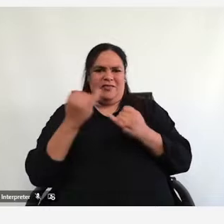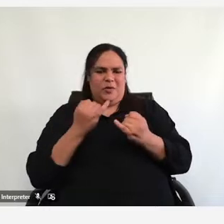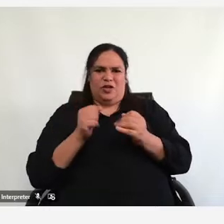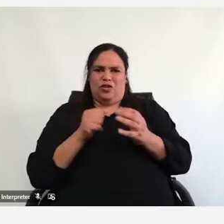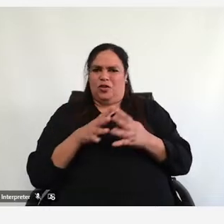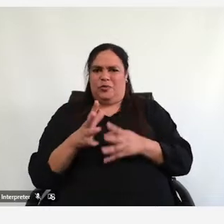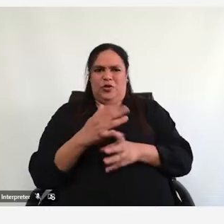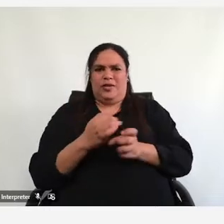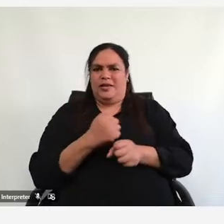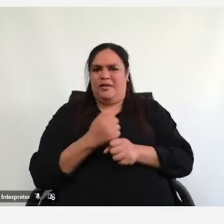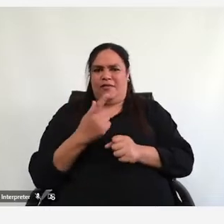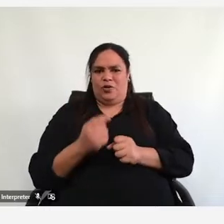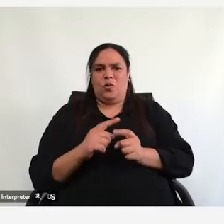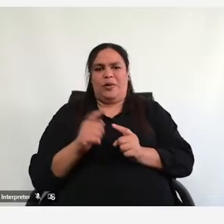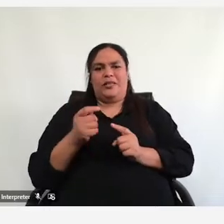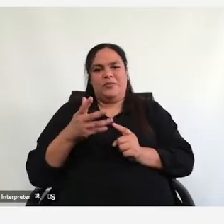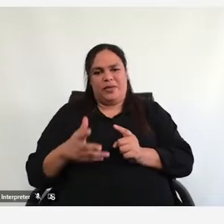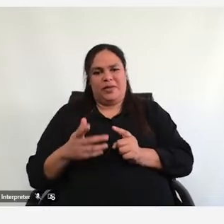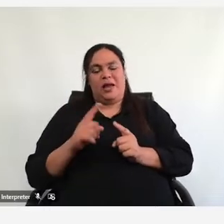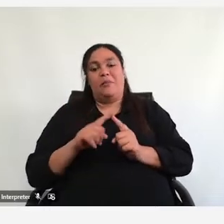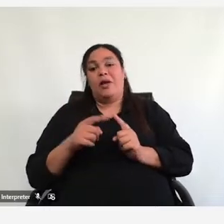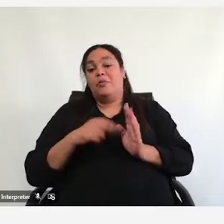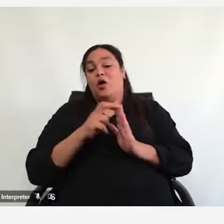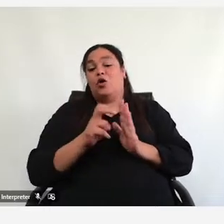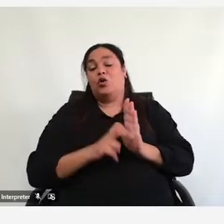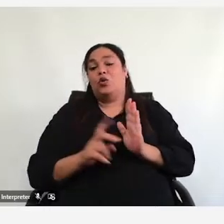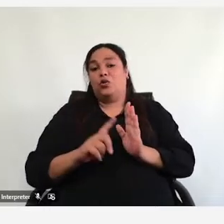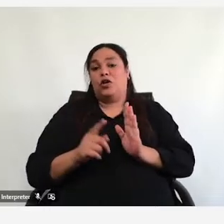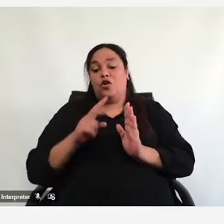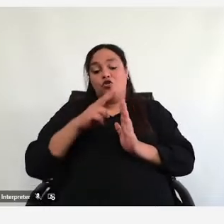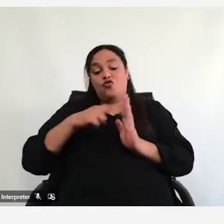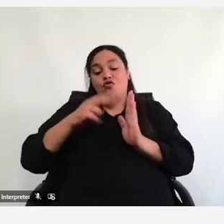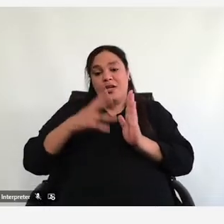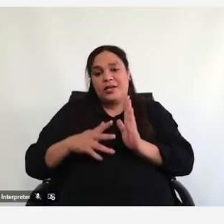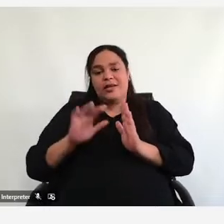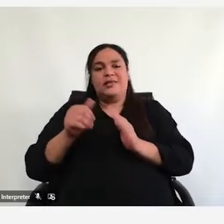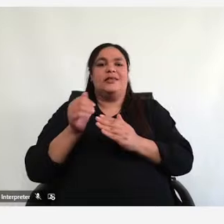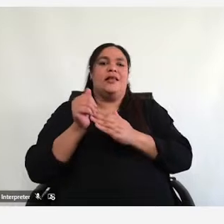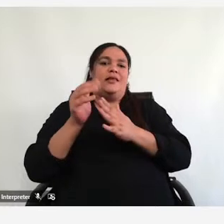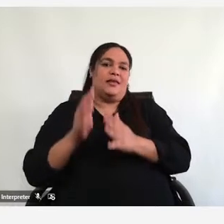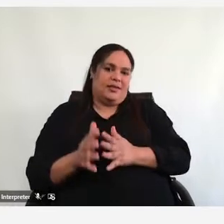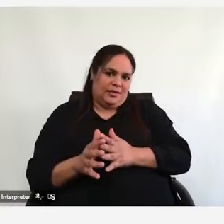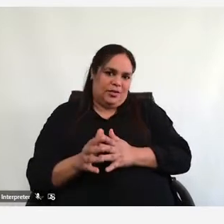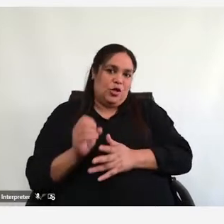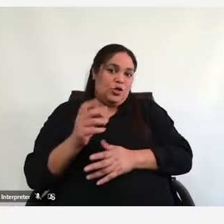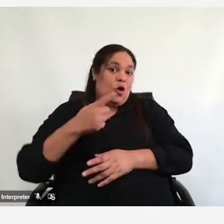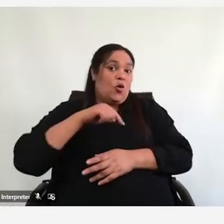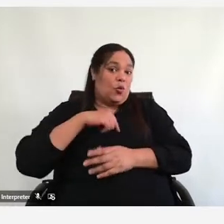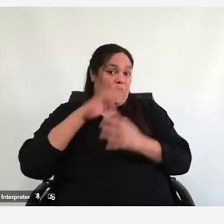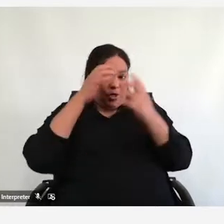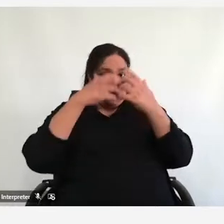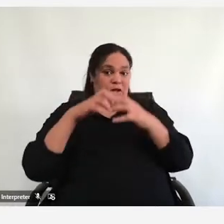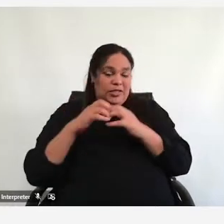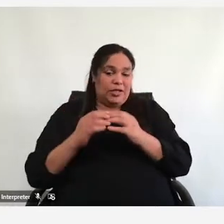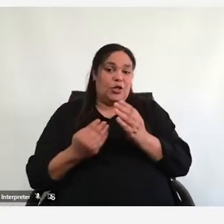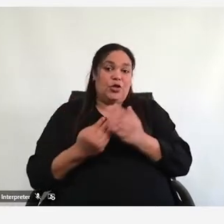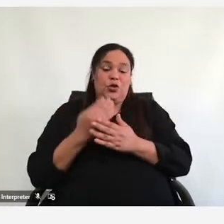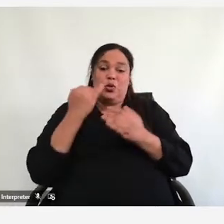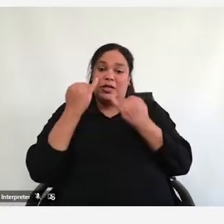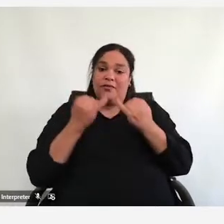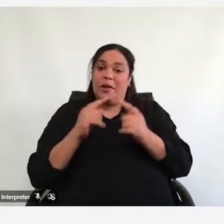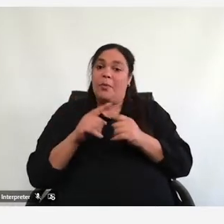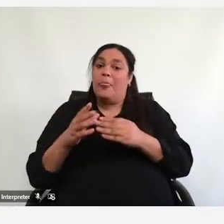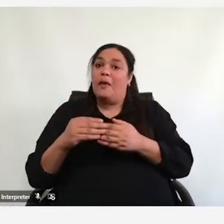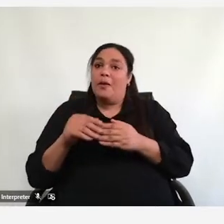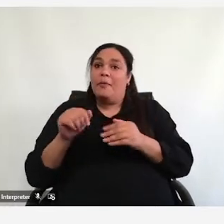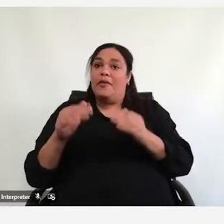transparency. But Speaker, here's my condition. Readers are leaders. So we will consider the new innovation, but the members